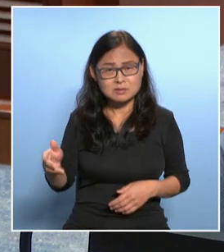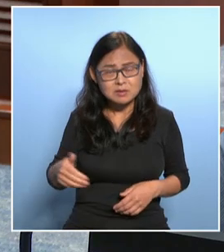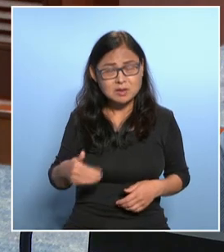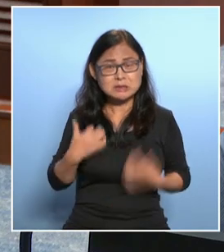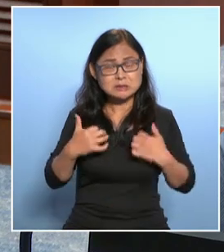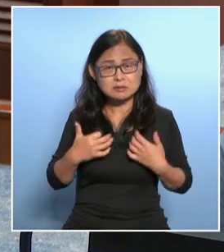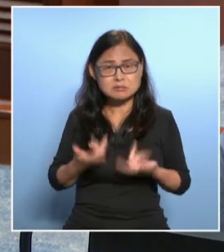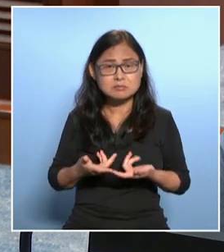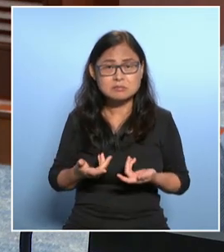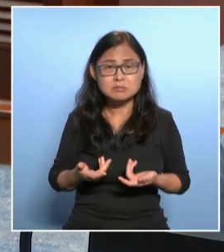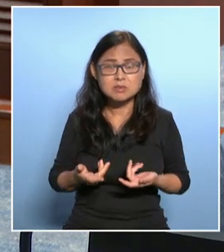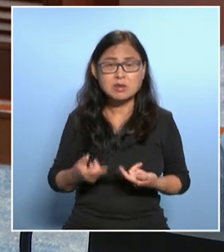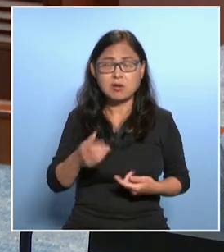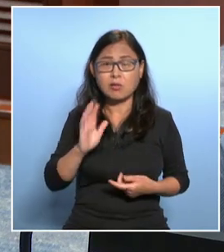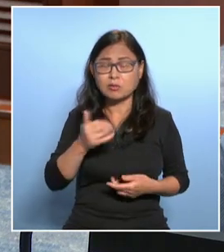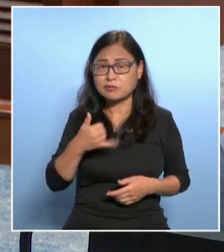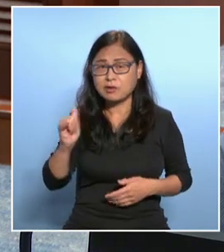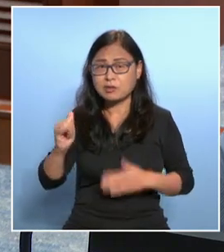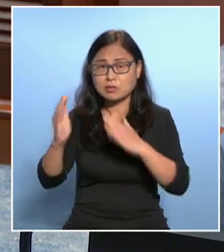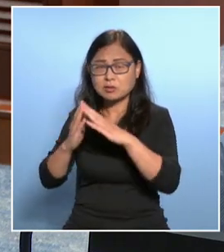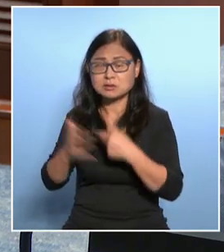didn't you have stomachache? How come you could still eat?